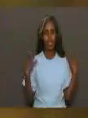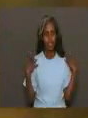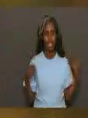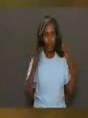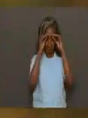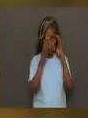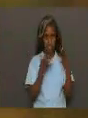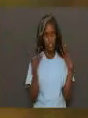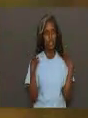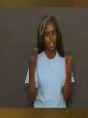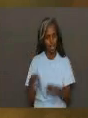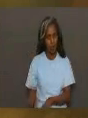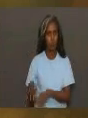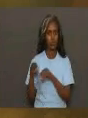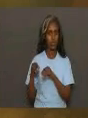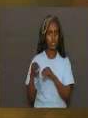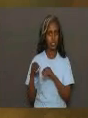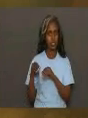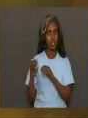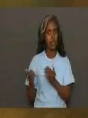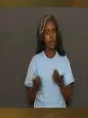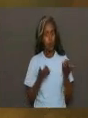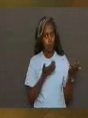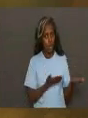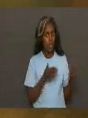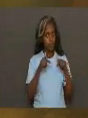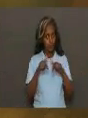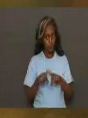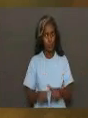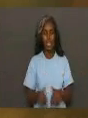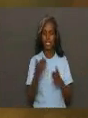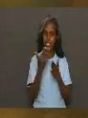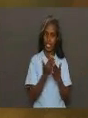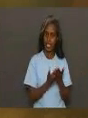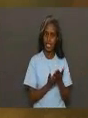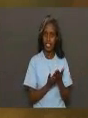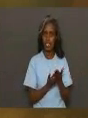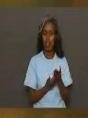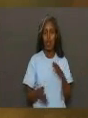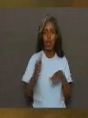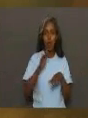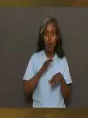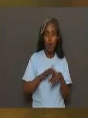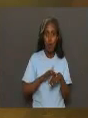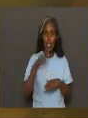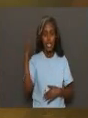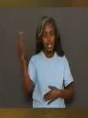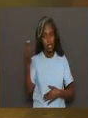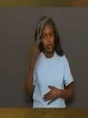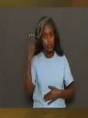Hello, teacher. Hello, students. Welcome to today's lesson on